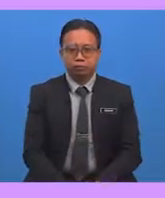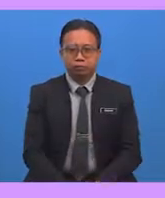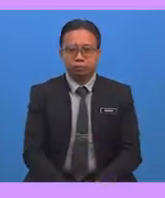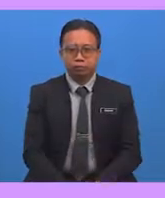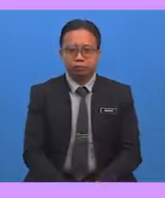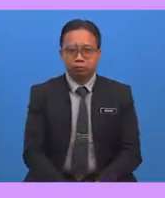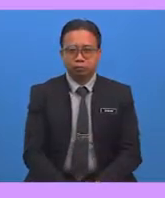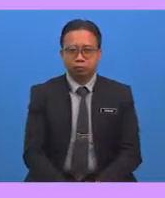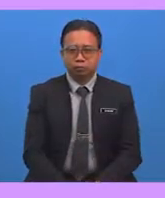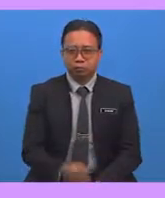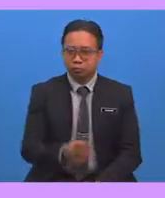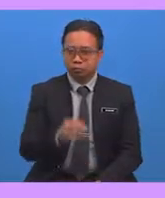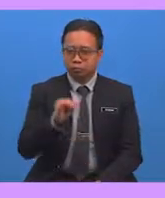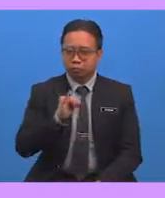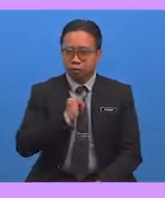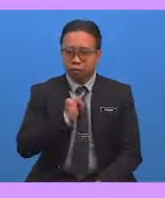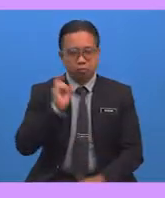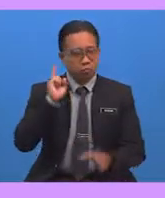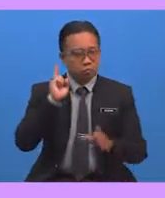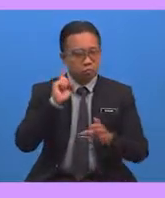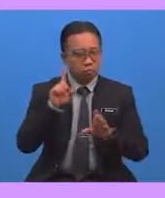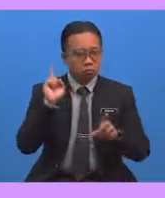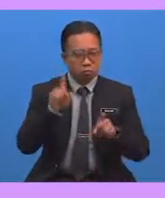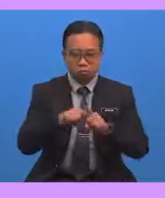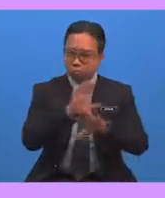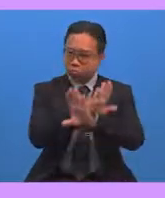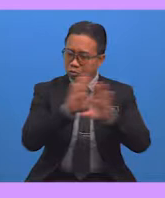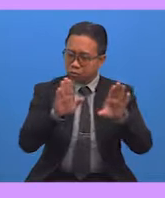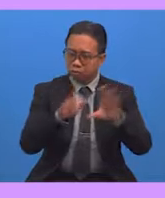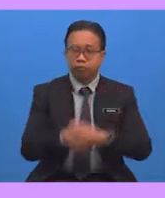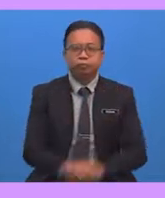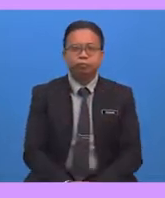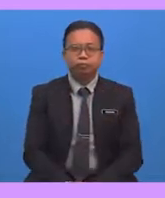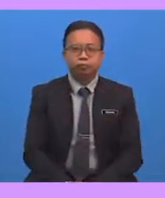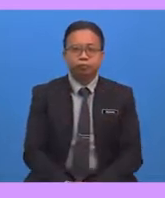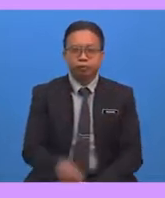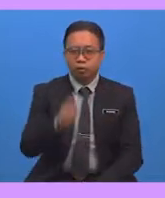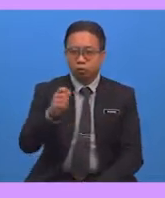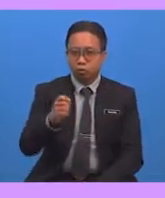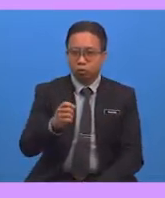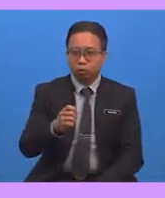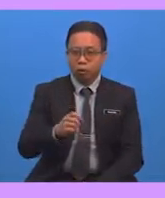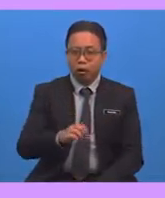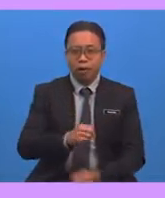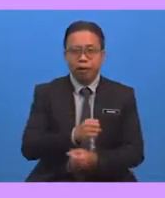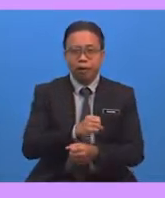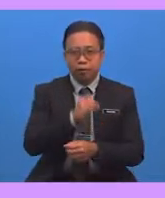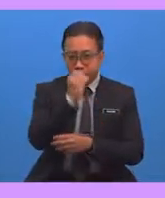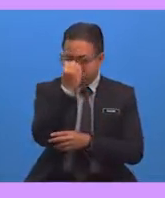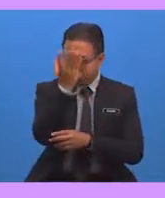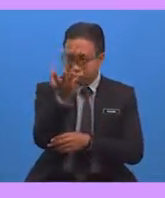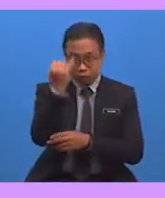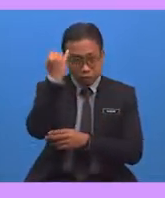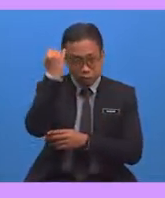but I disagree with the statement ... To explain ideas,